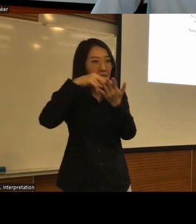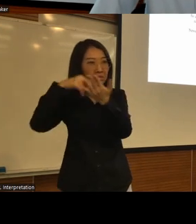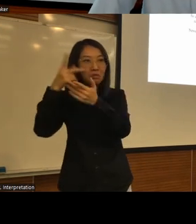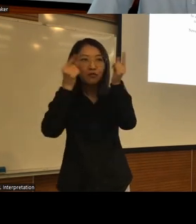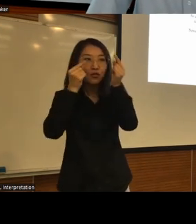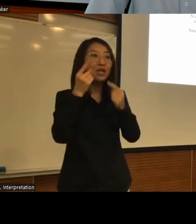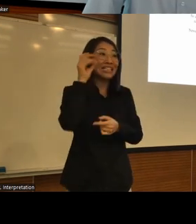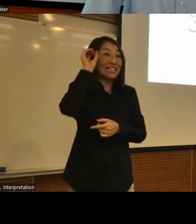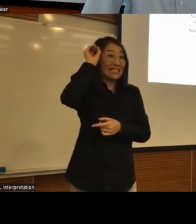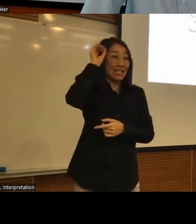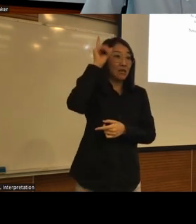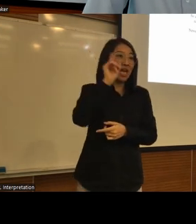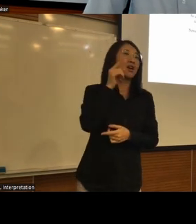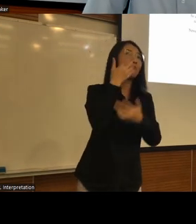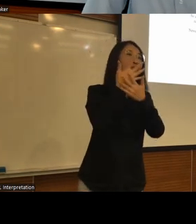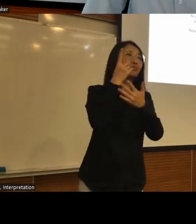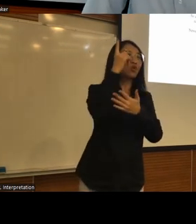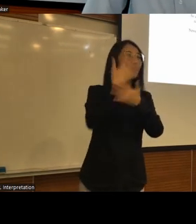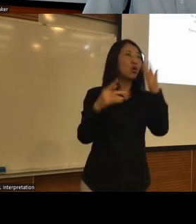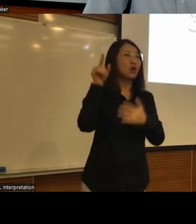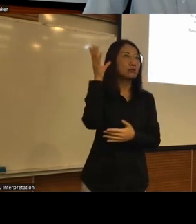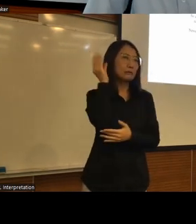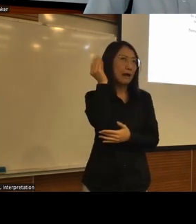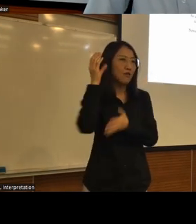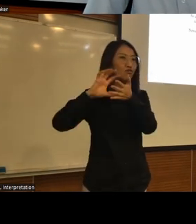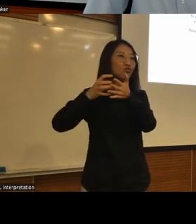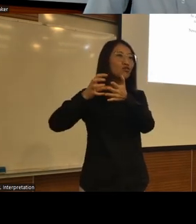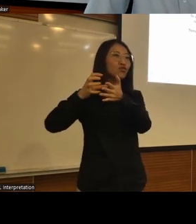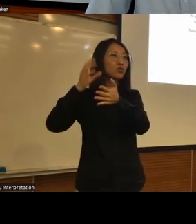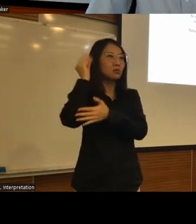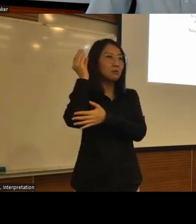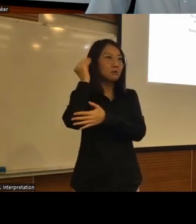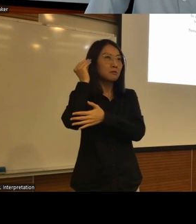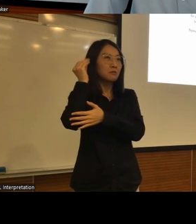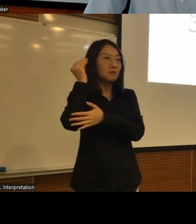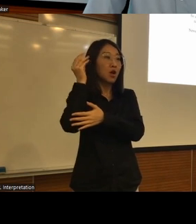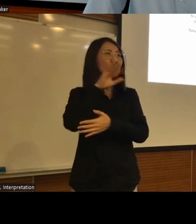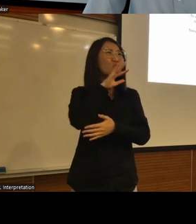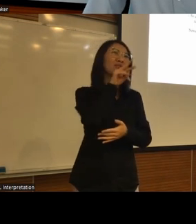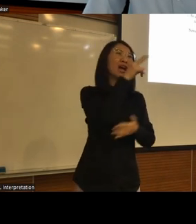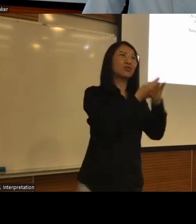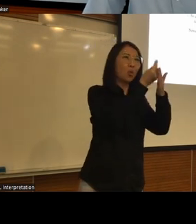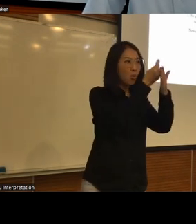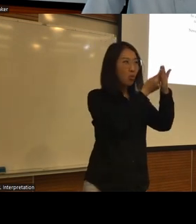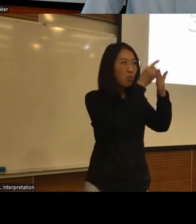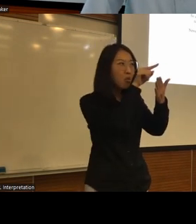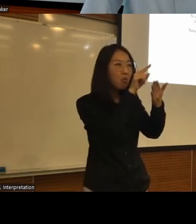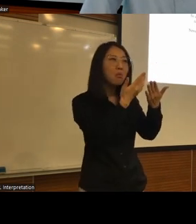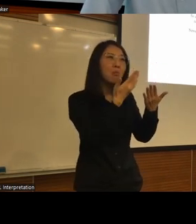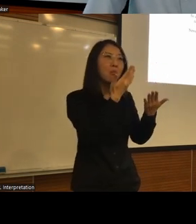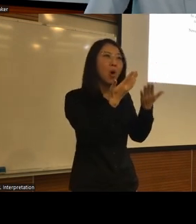internet radio, where people listen, where people just talk, because if you see the images, you may understand